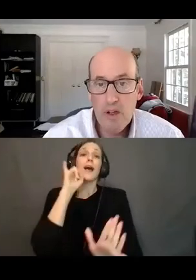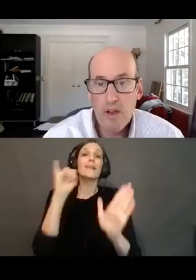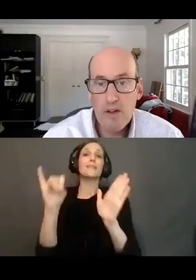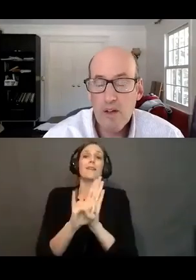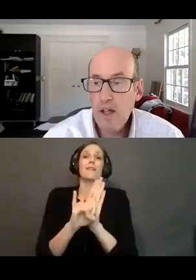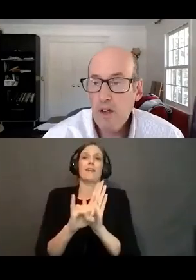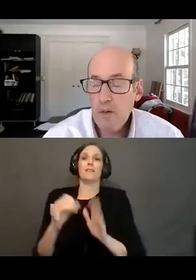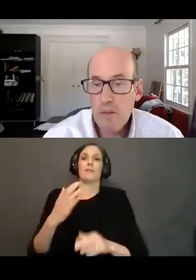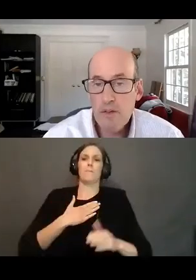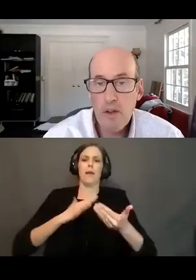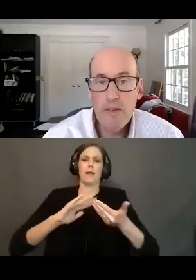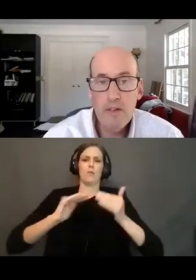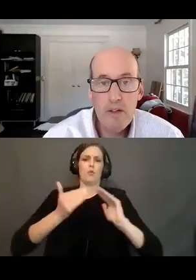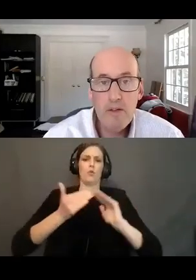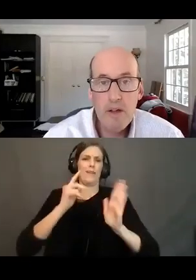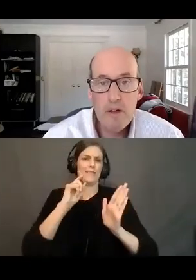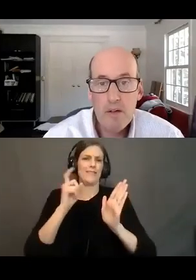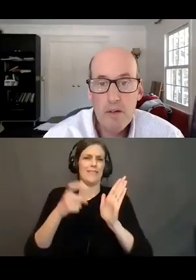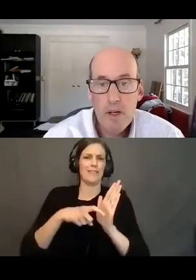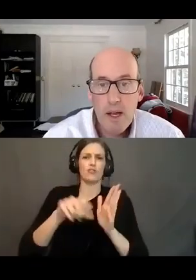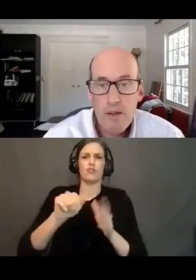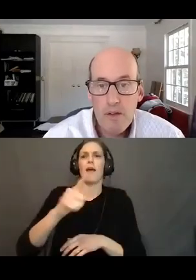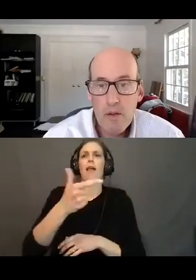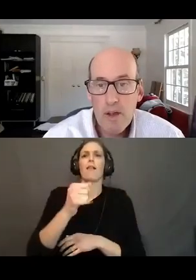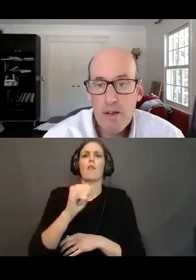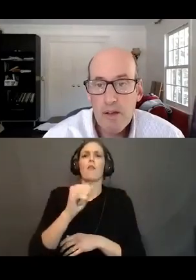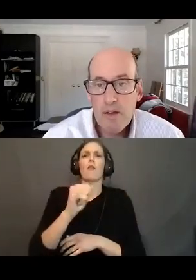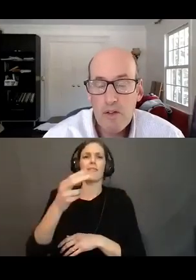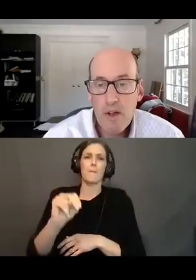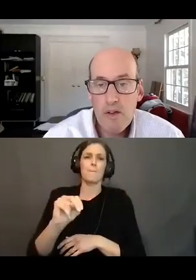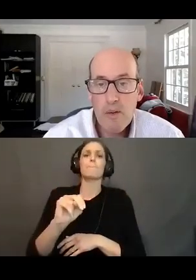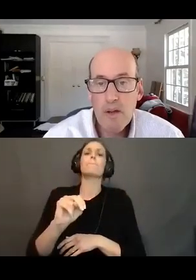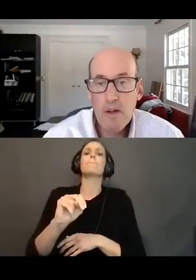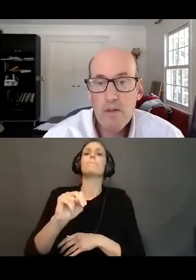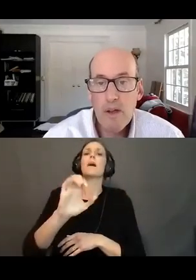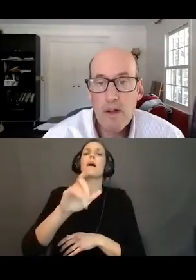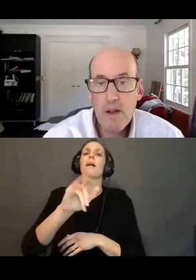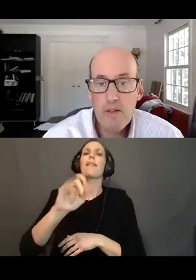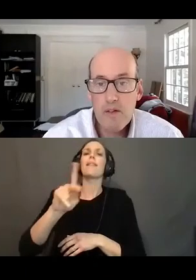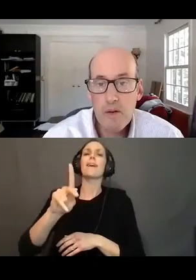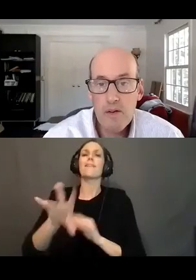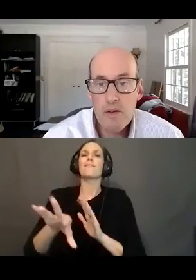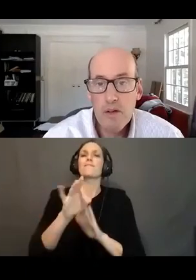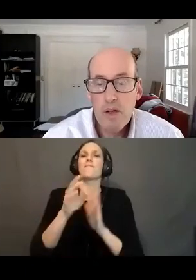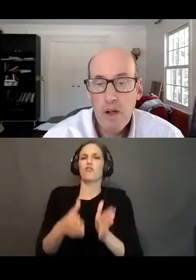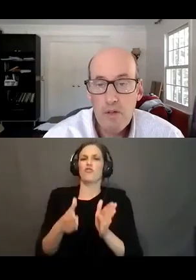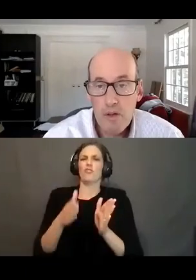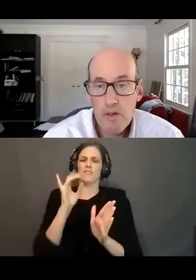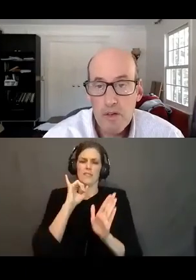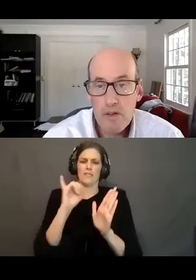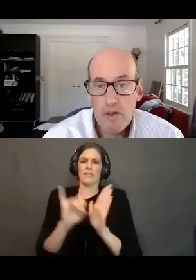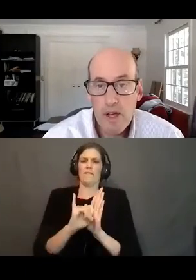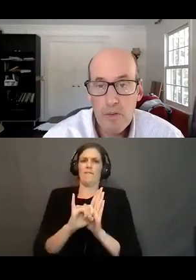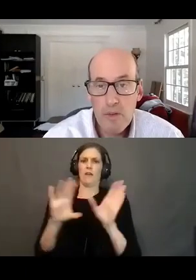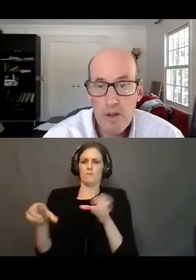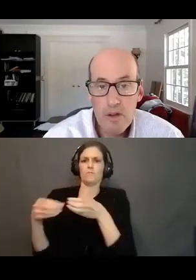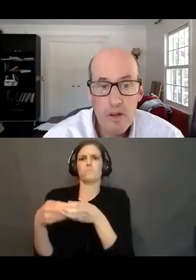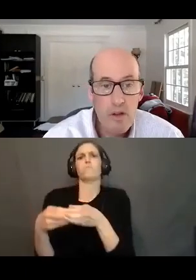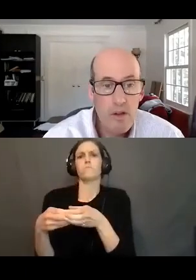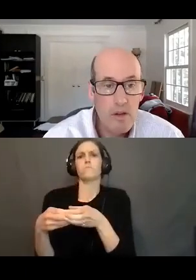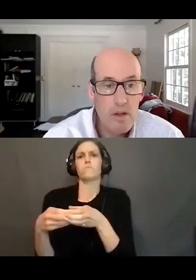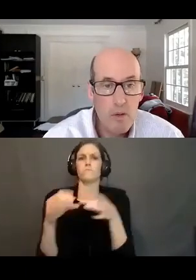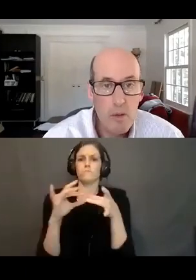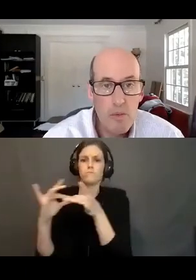community detection algorithm. It's called ClickFinder. And so the idea is it tries to identify a concentration of close collegial ties